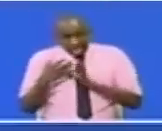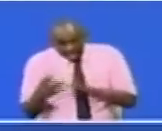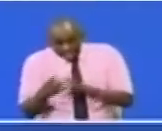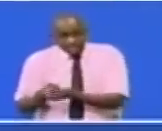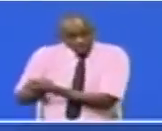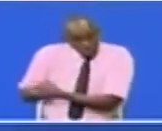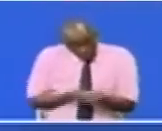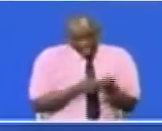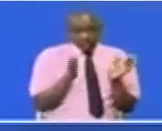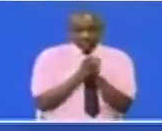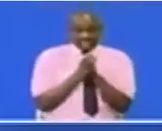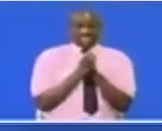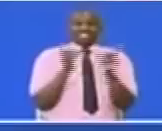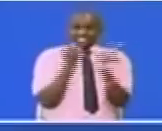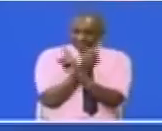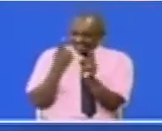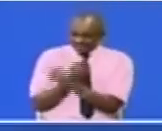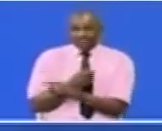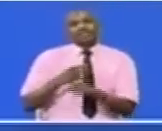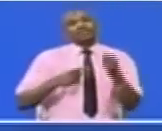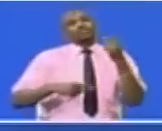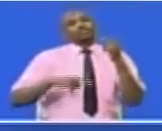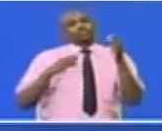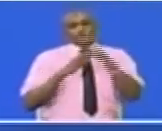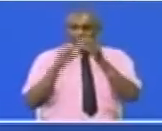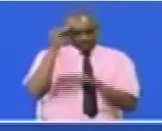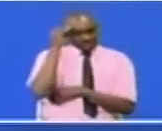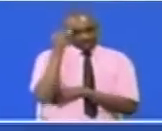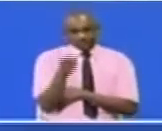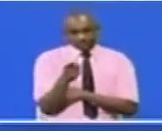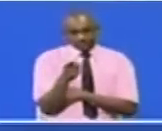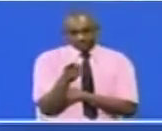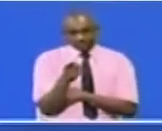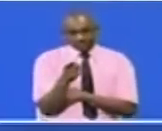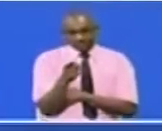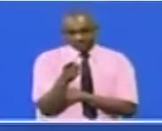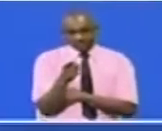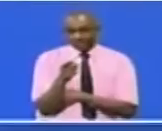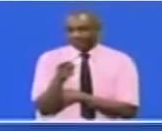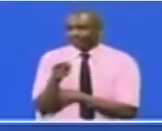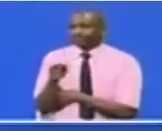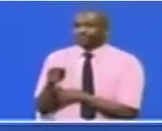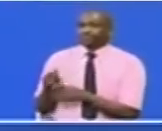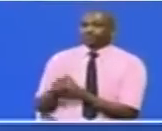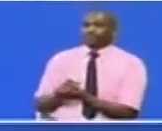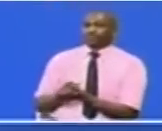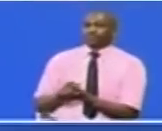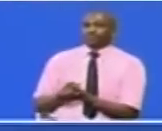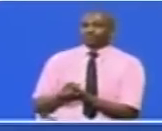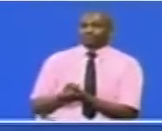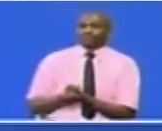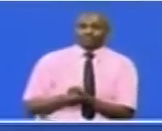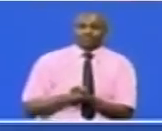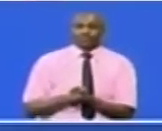and basketball, scored straight A's. We have six pillars of the school. One of them is co-curricular activities.